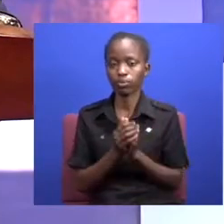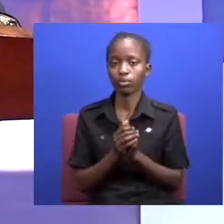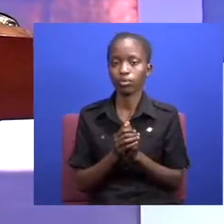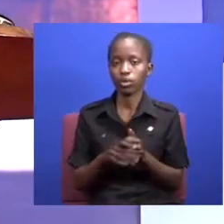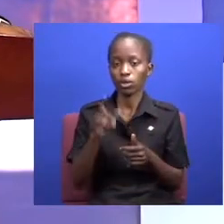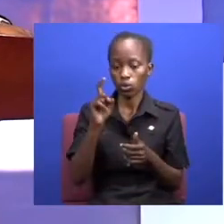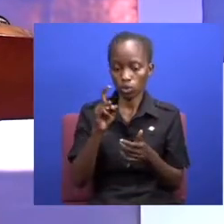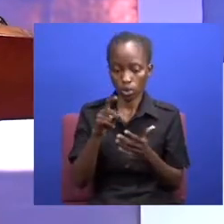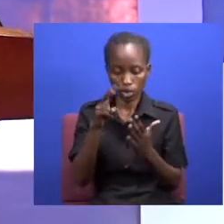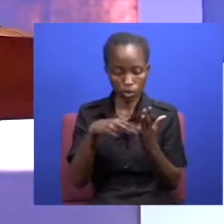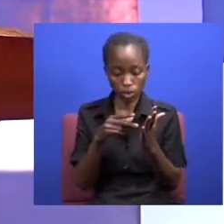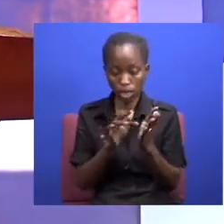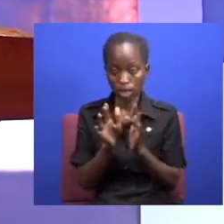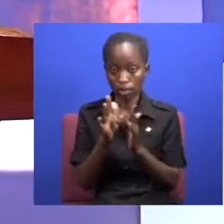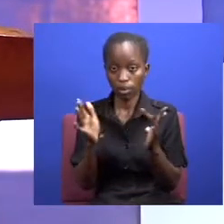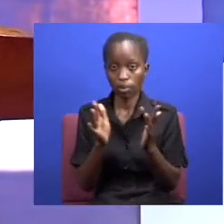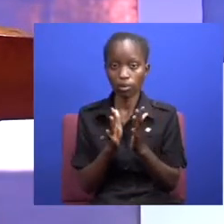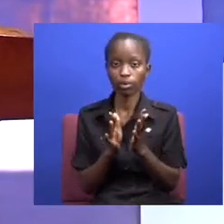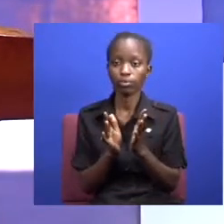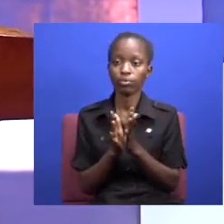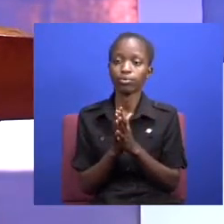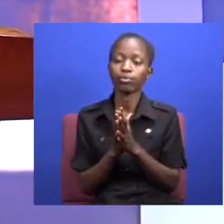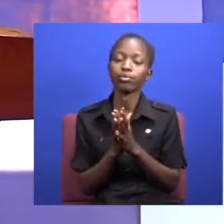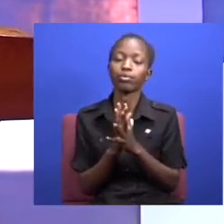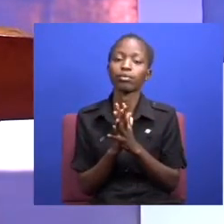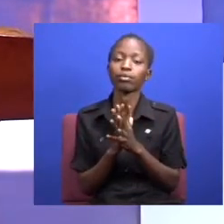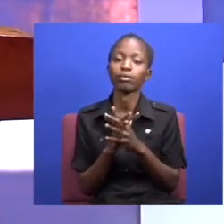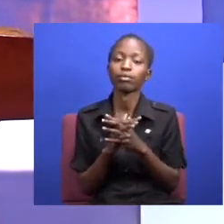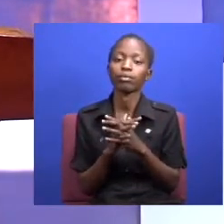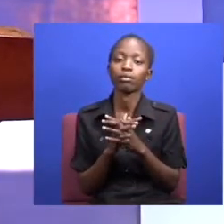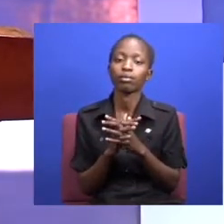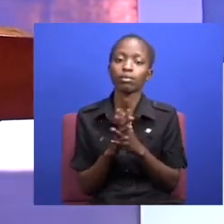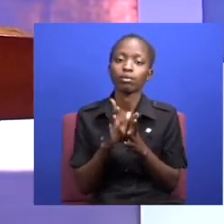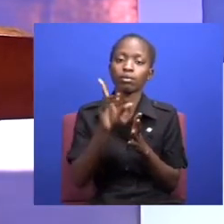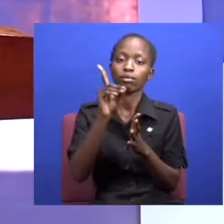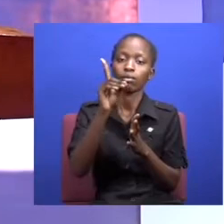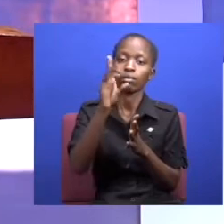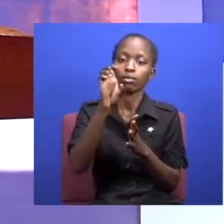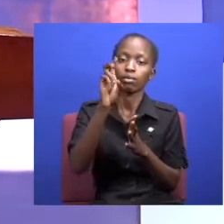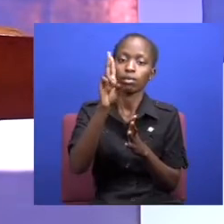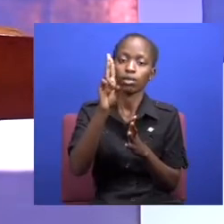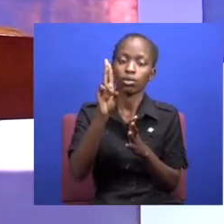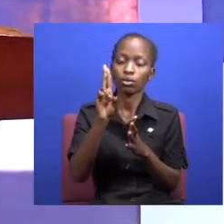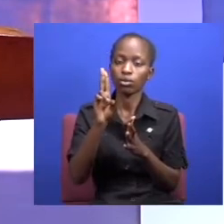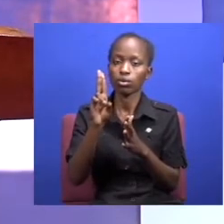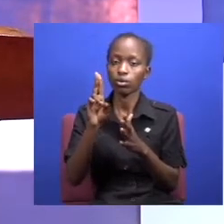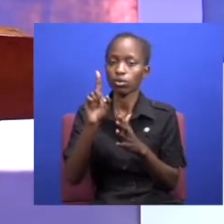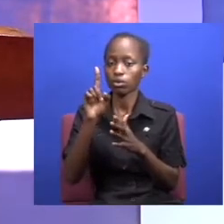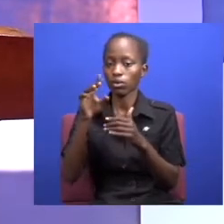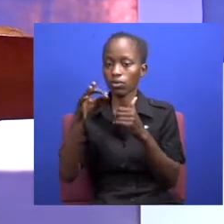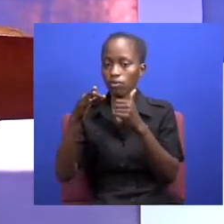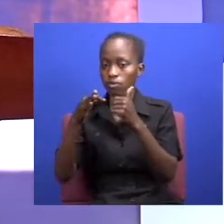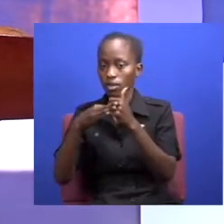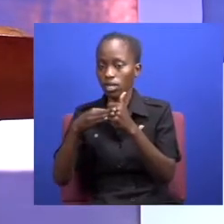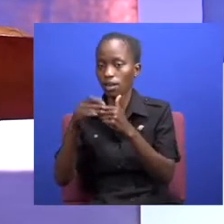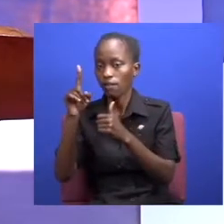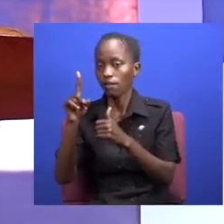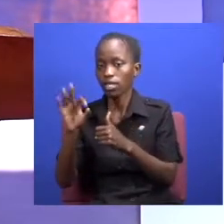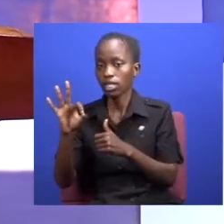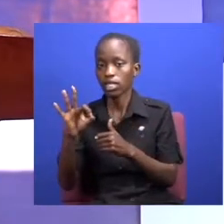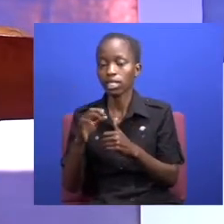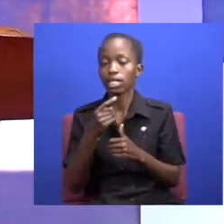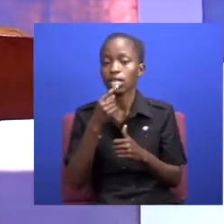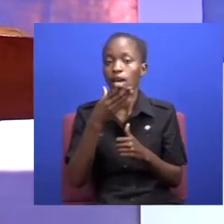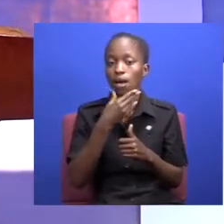scripture and listen to what Jesus says, or rather what the scripture says. Deuteronomy 8 verse 3. It says